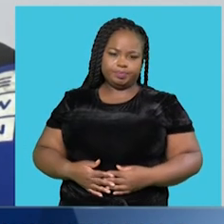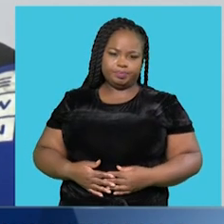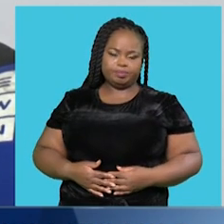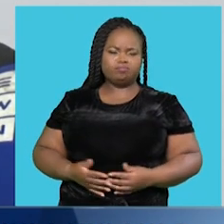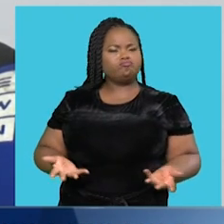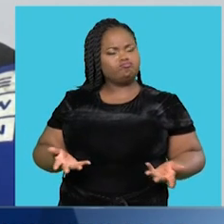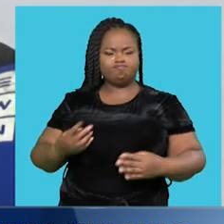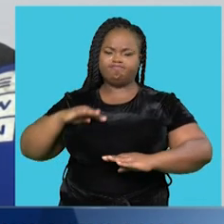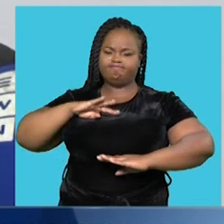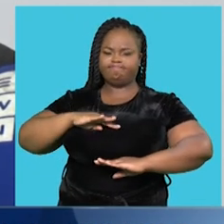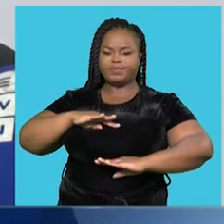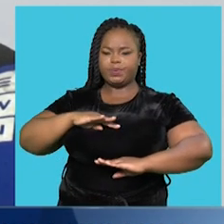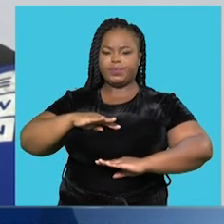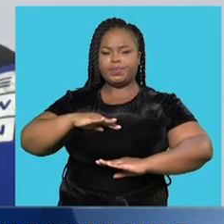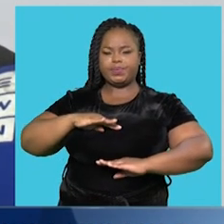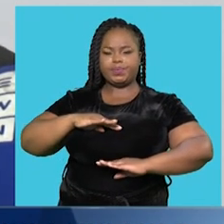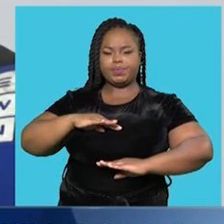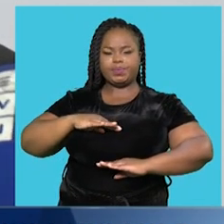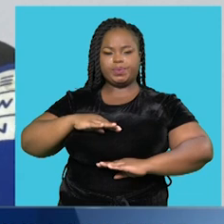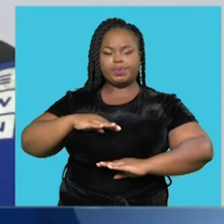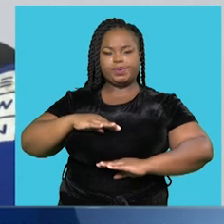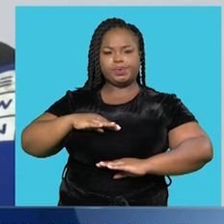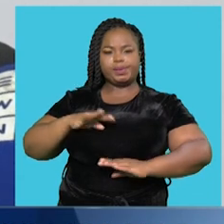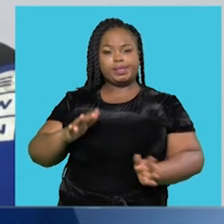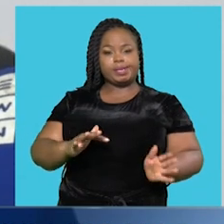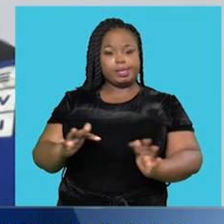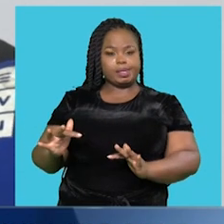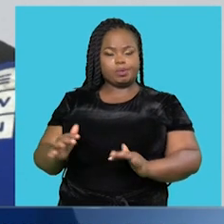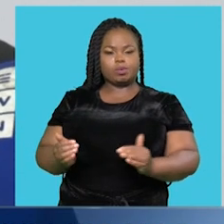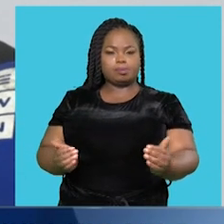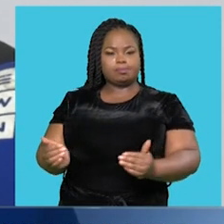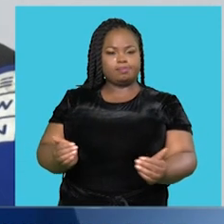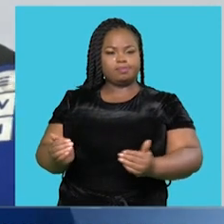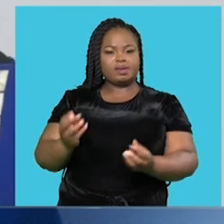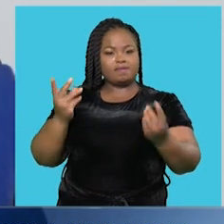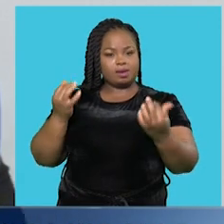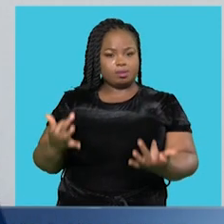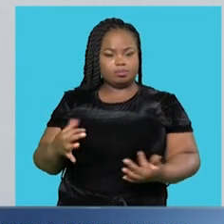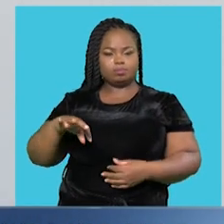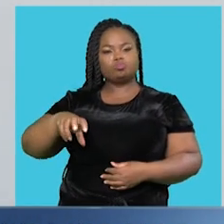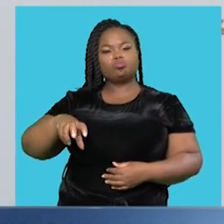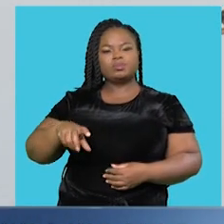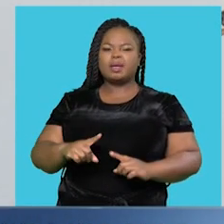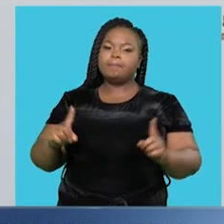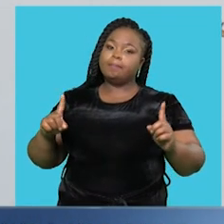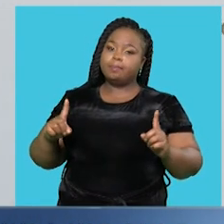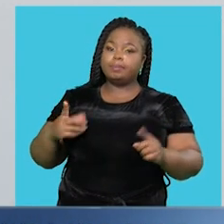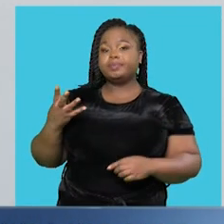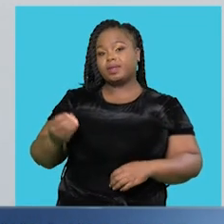We are satisfied with the way in which we manage in the finances of the province. Of course, there's an